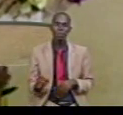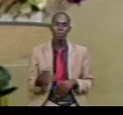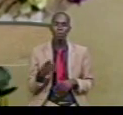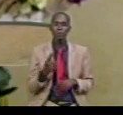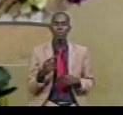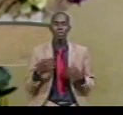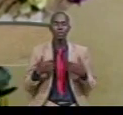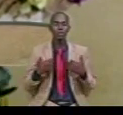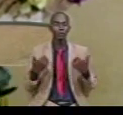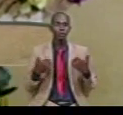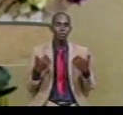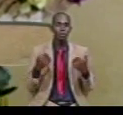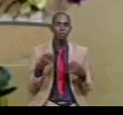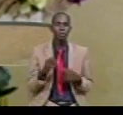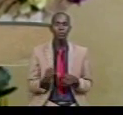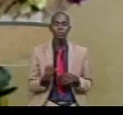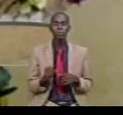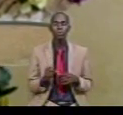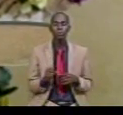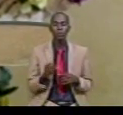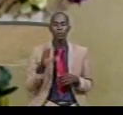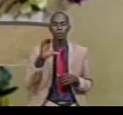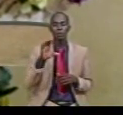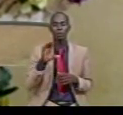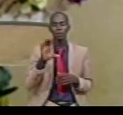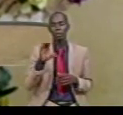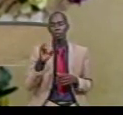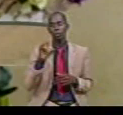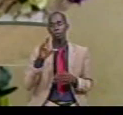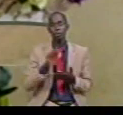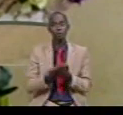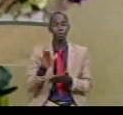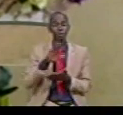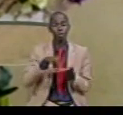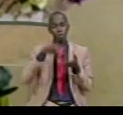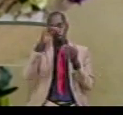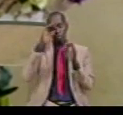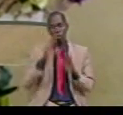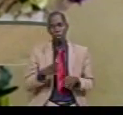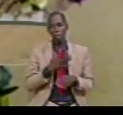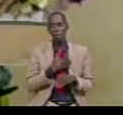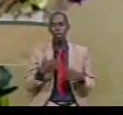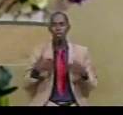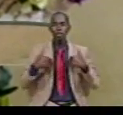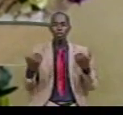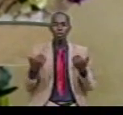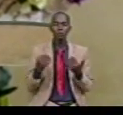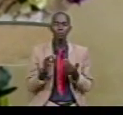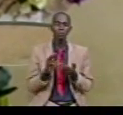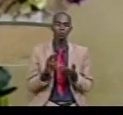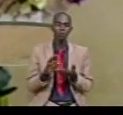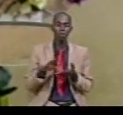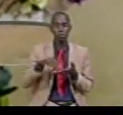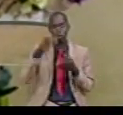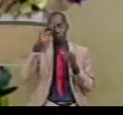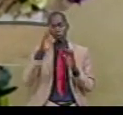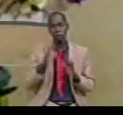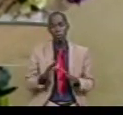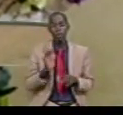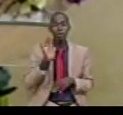youths, college students, and young graduates. Your